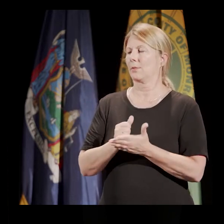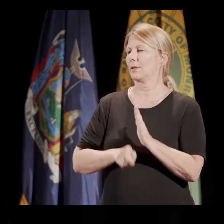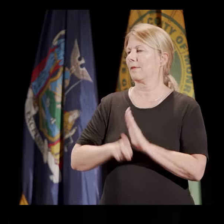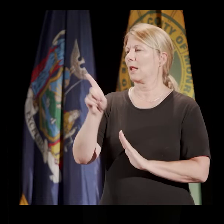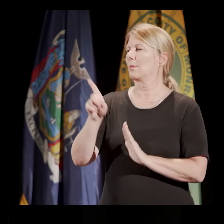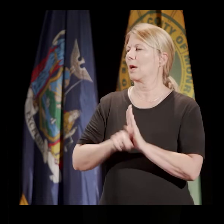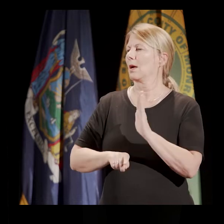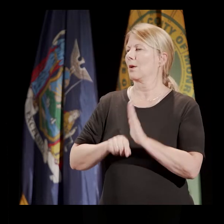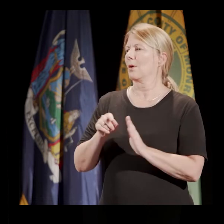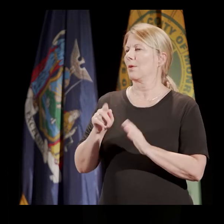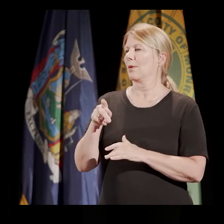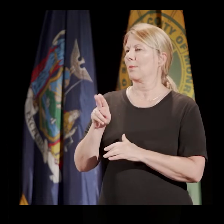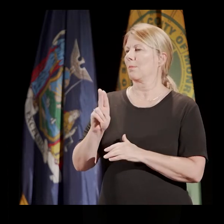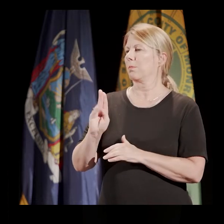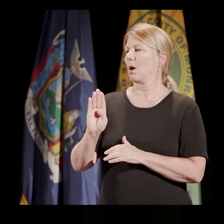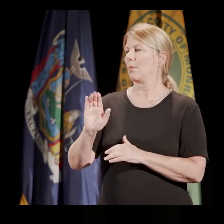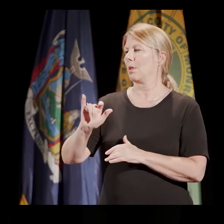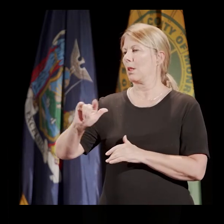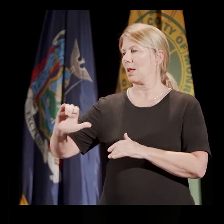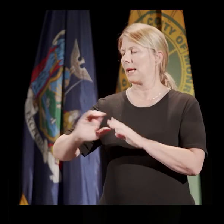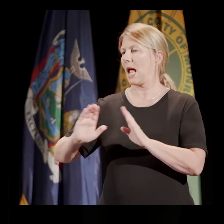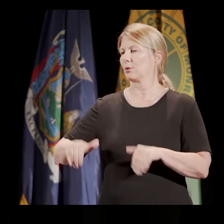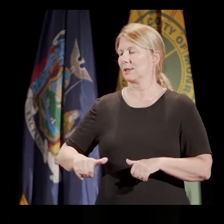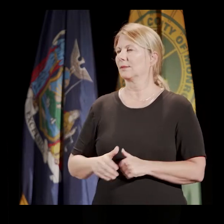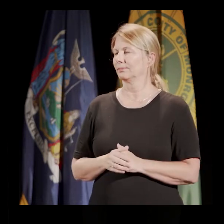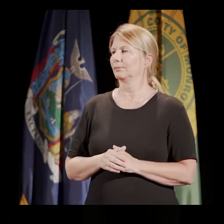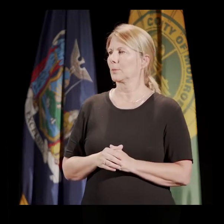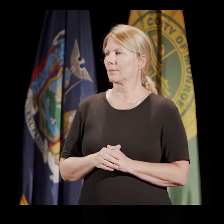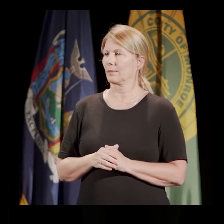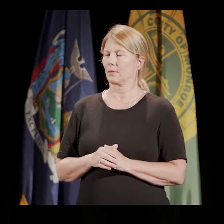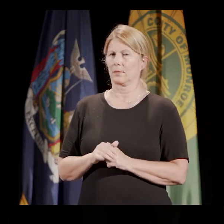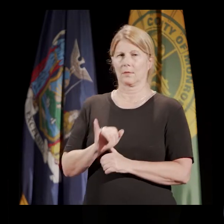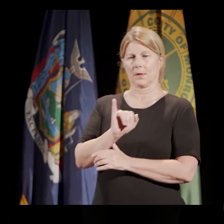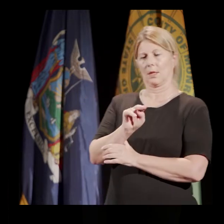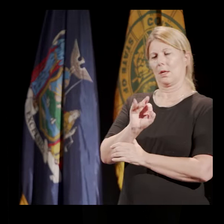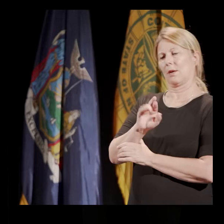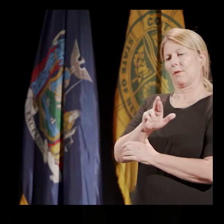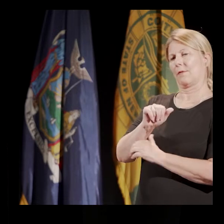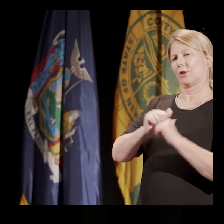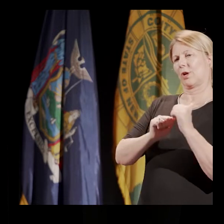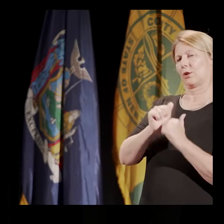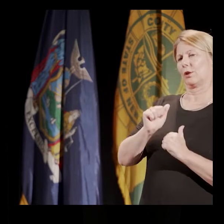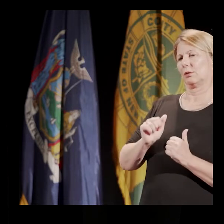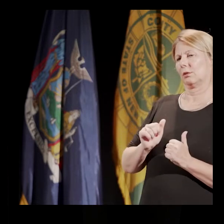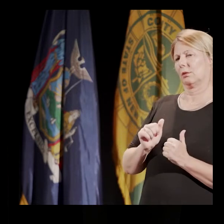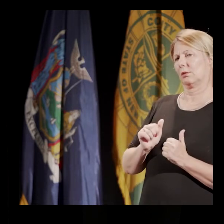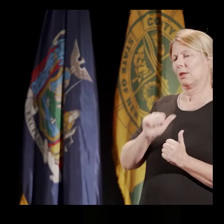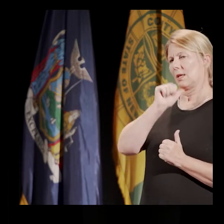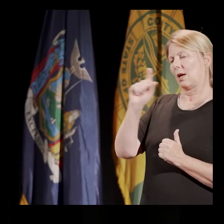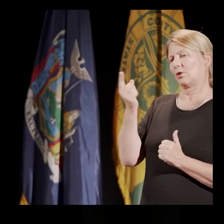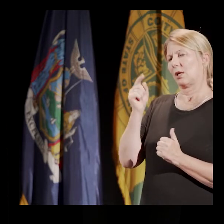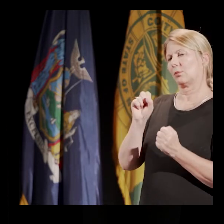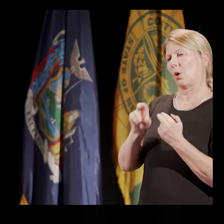him crazy all the time. But he also understands that infrastructure isn't limited to hardscapes like roads and